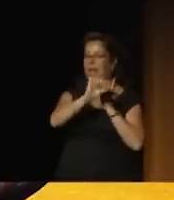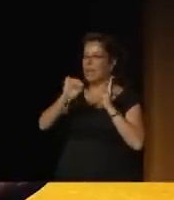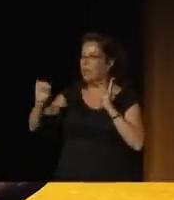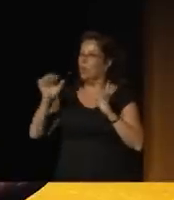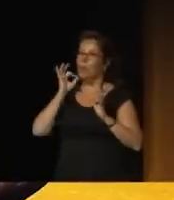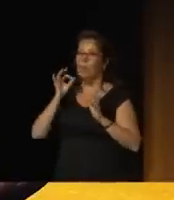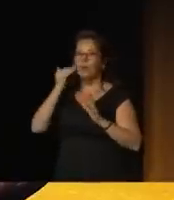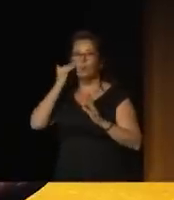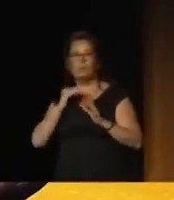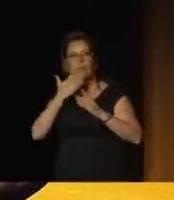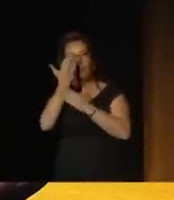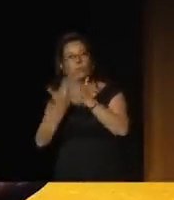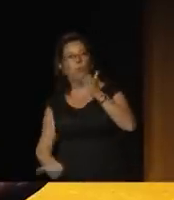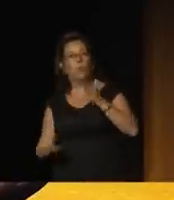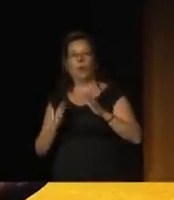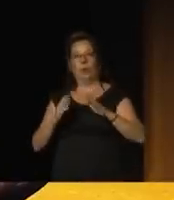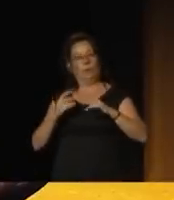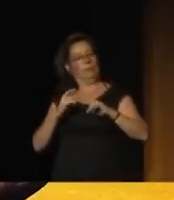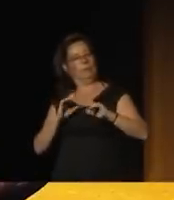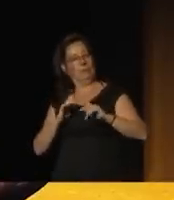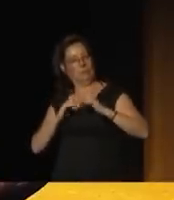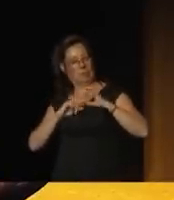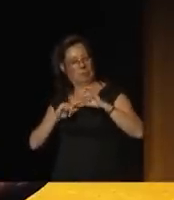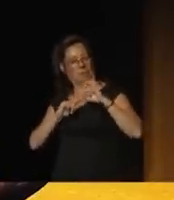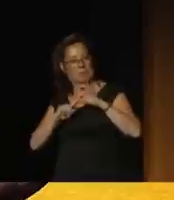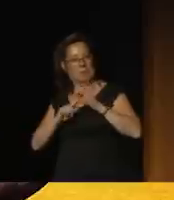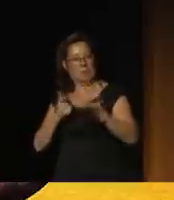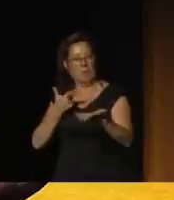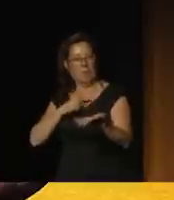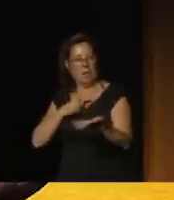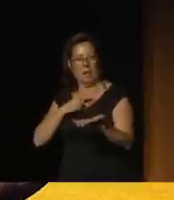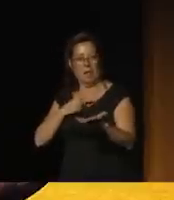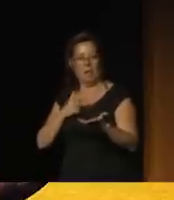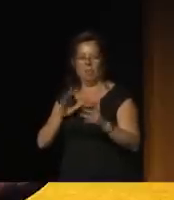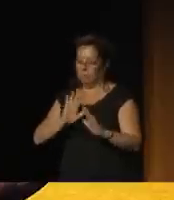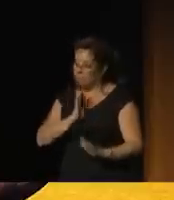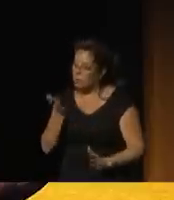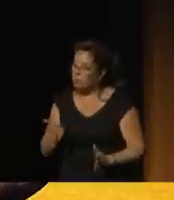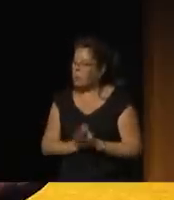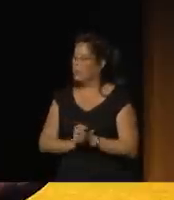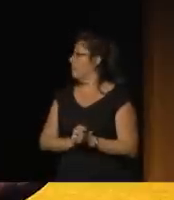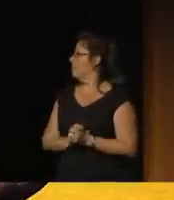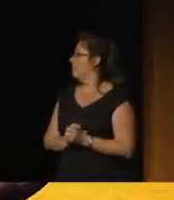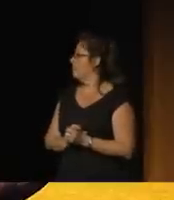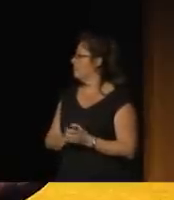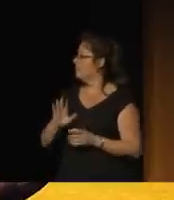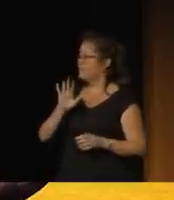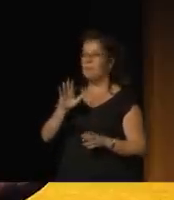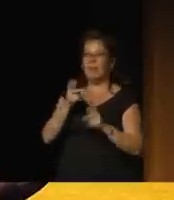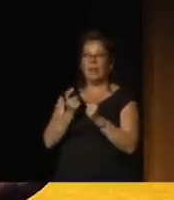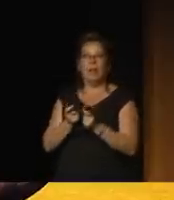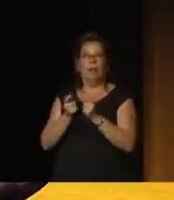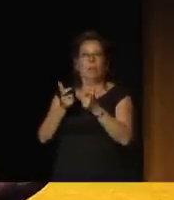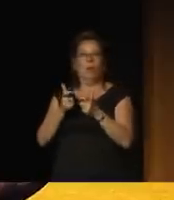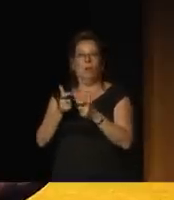sort of get inside their heads and say, you know, why was this important to you? But look at what's happened post-Trump's presidency. Yes.